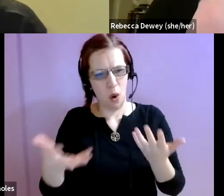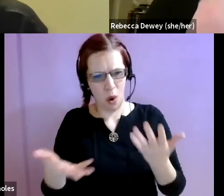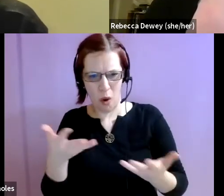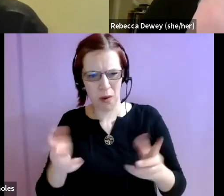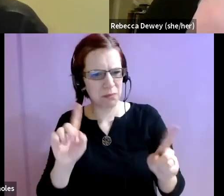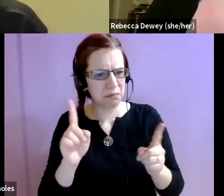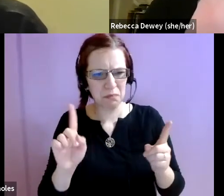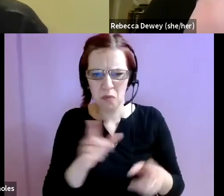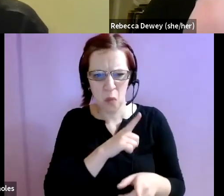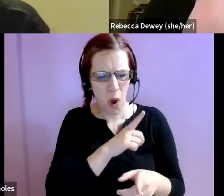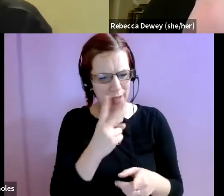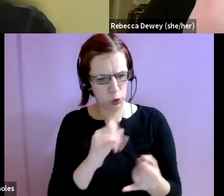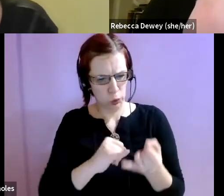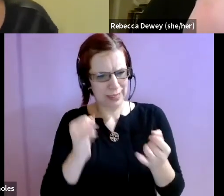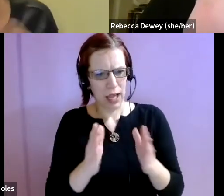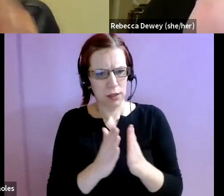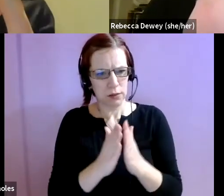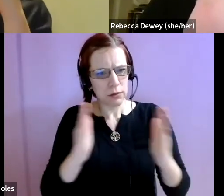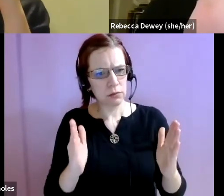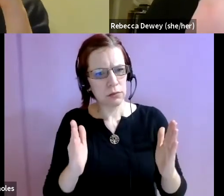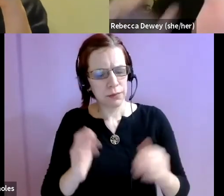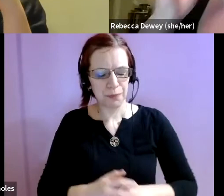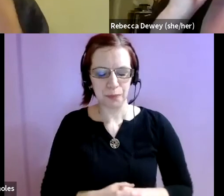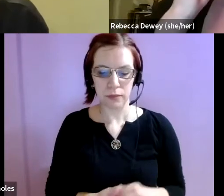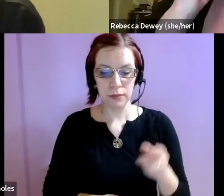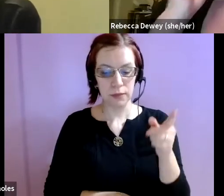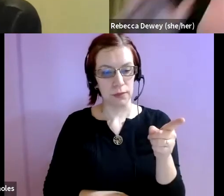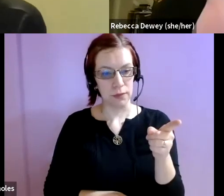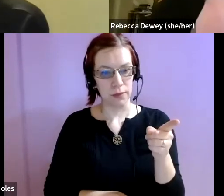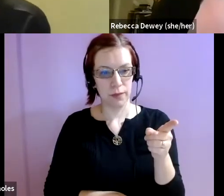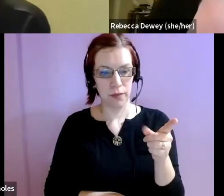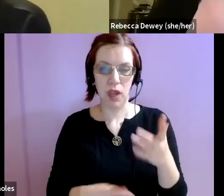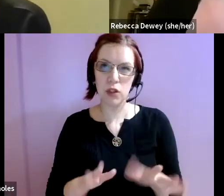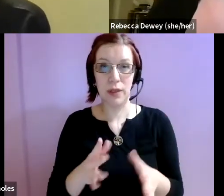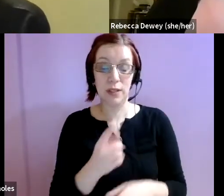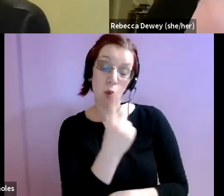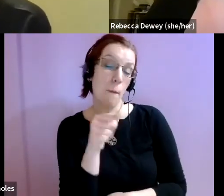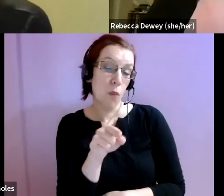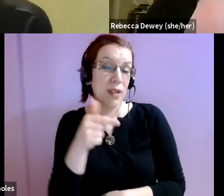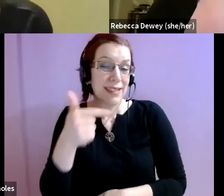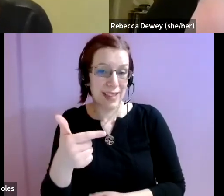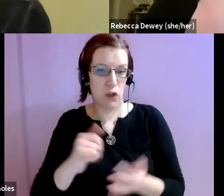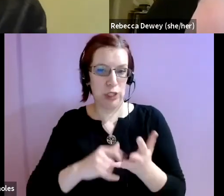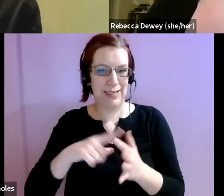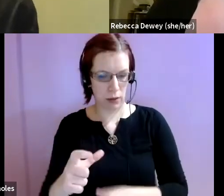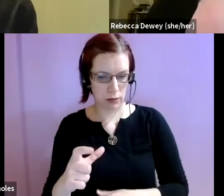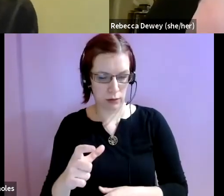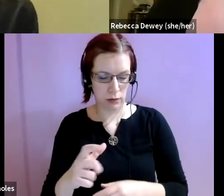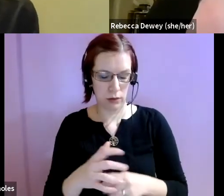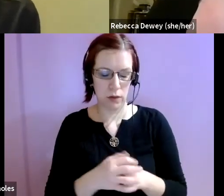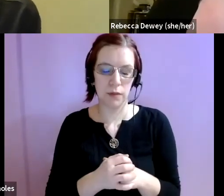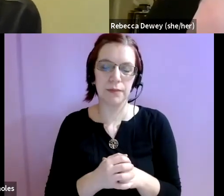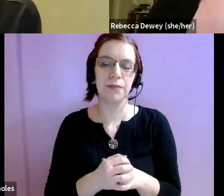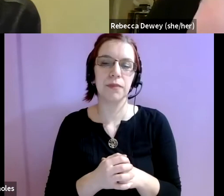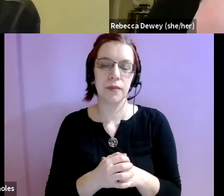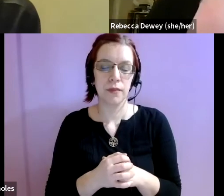space-time distortion? So in terms of, so it's 1.7 seconds, and I think what